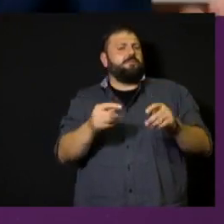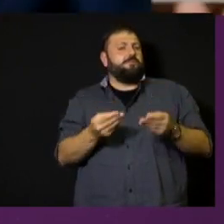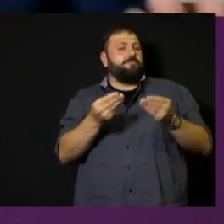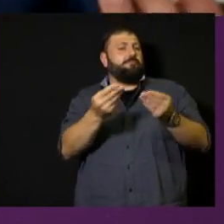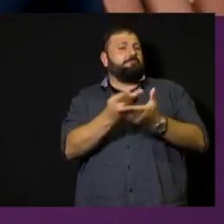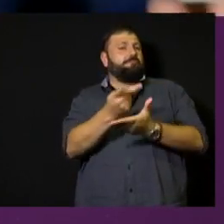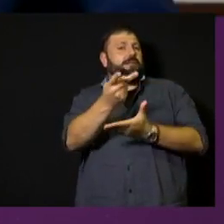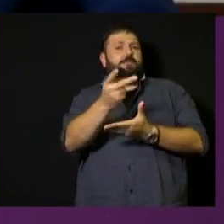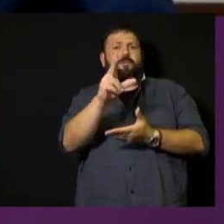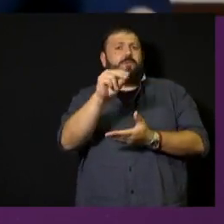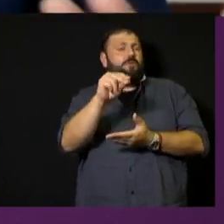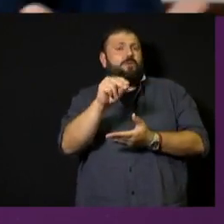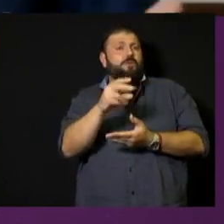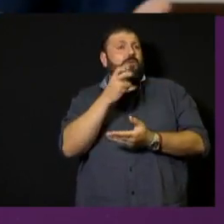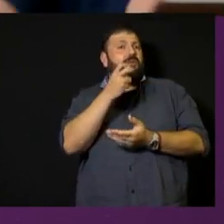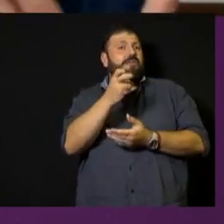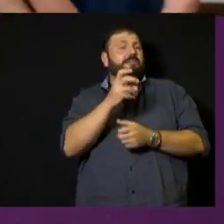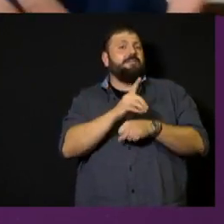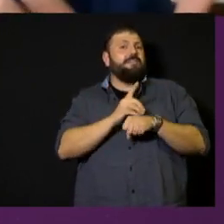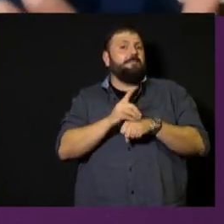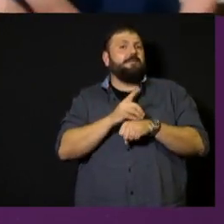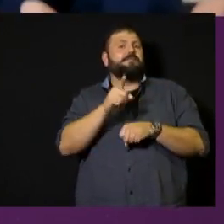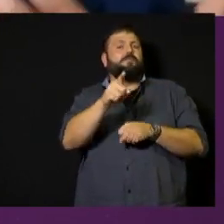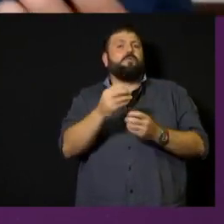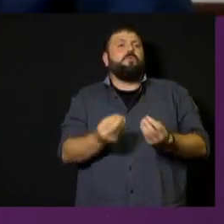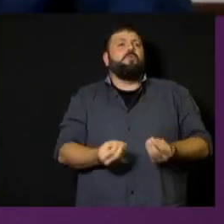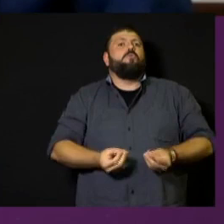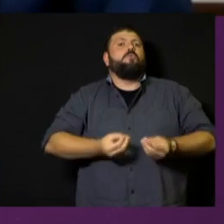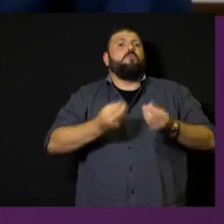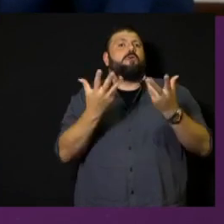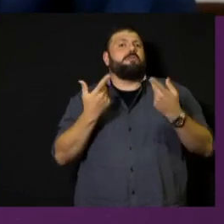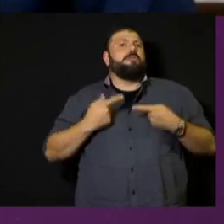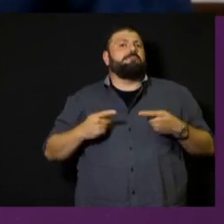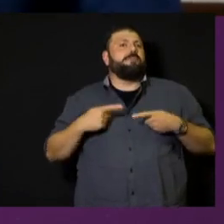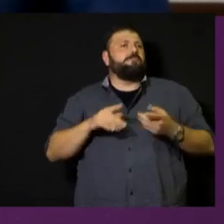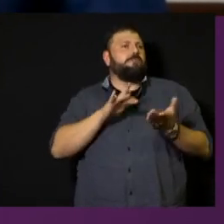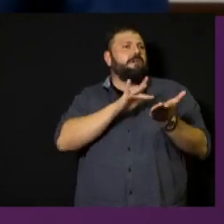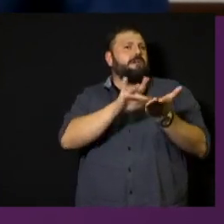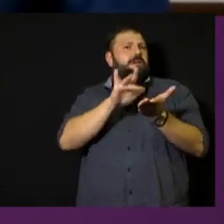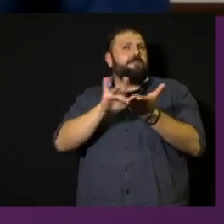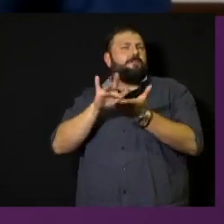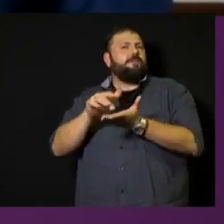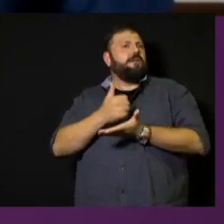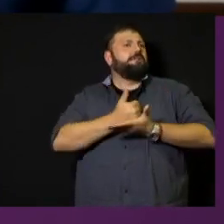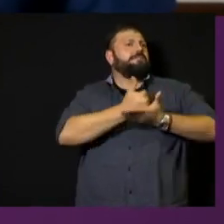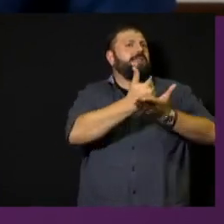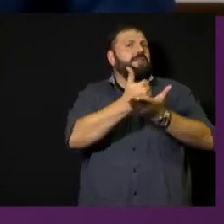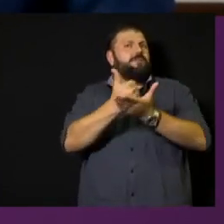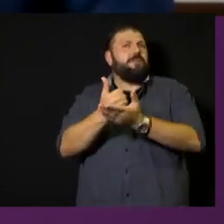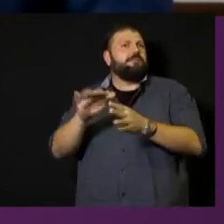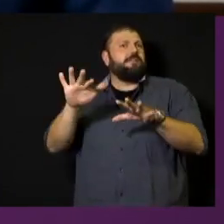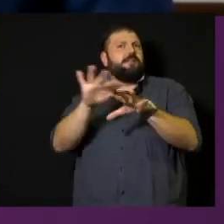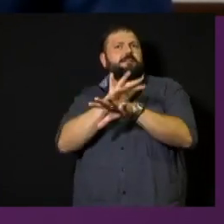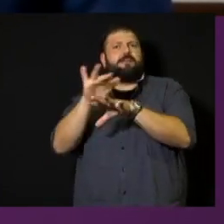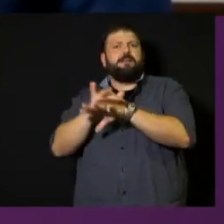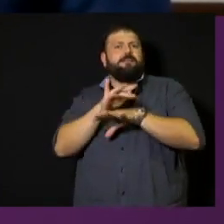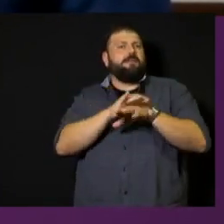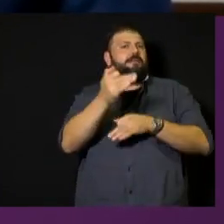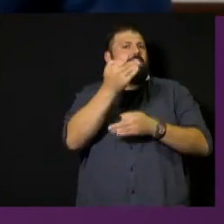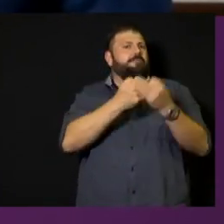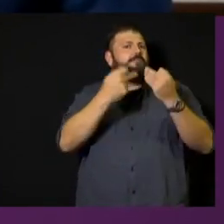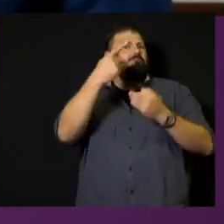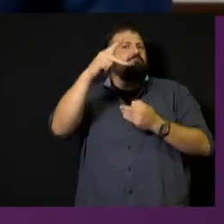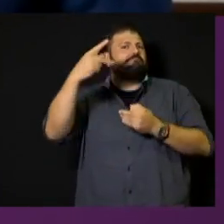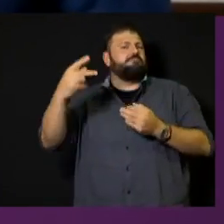how many people you helped along the way, how many people you have to change, because sometimes in